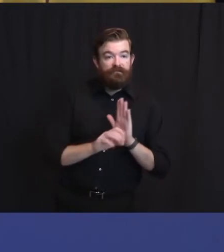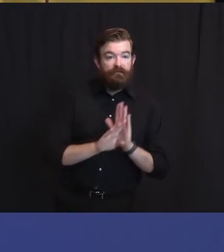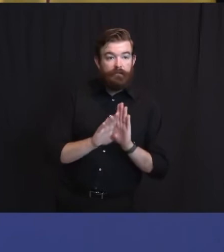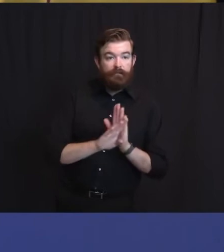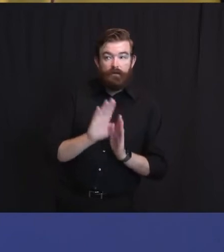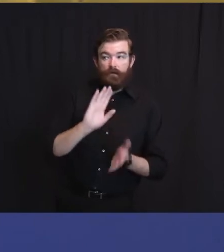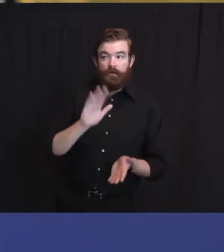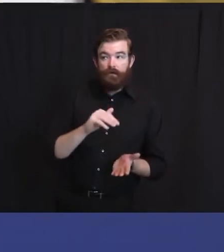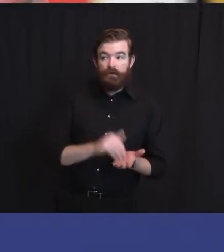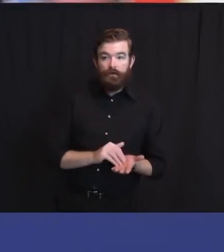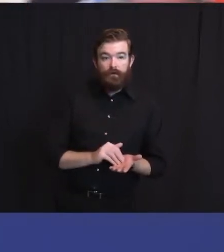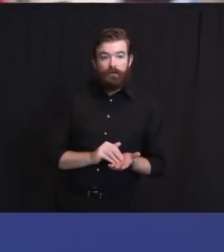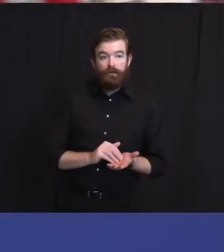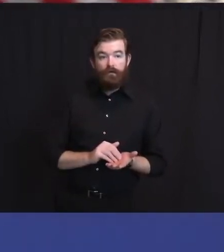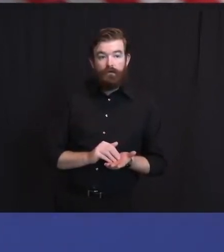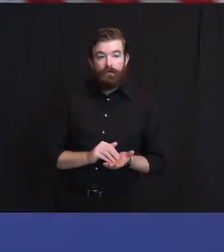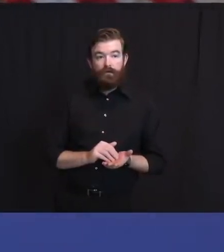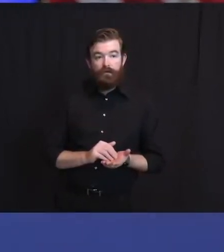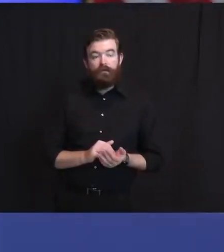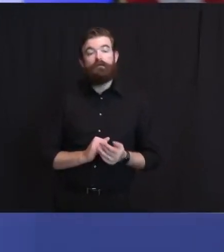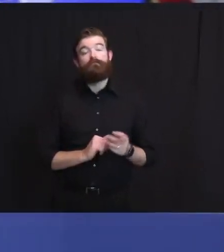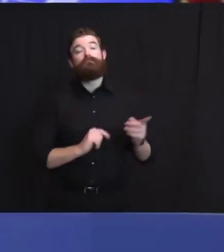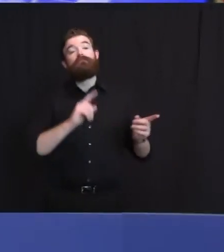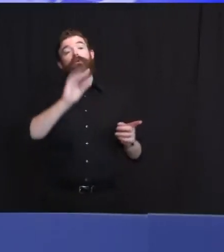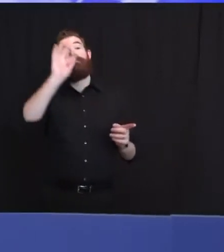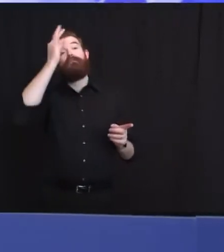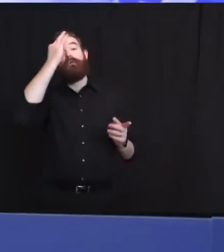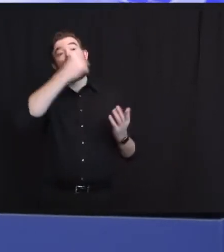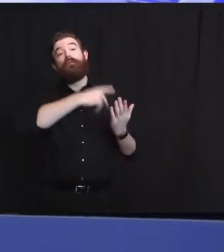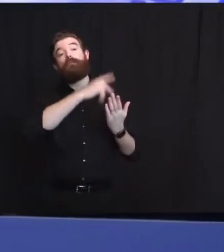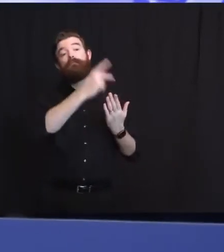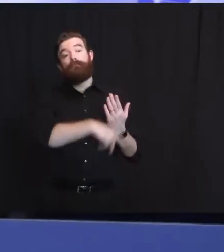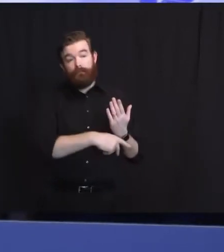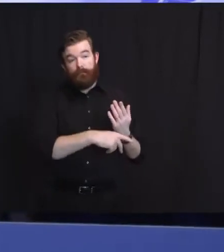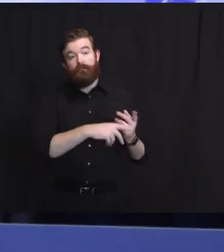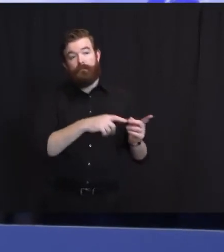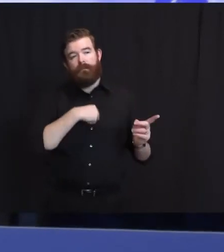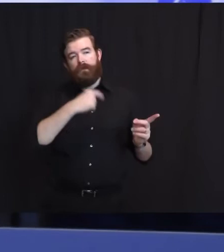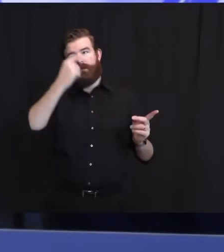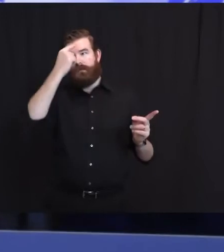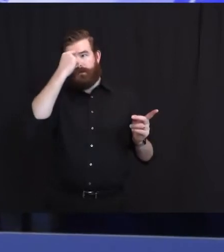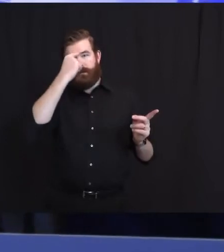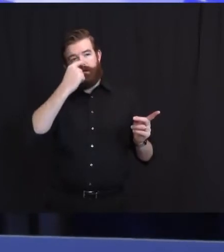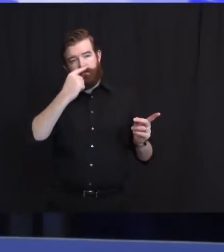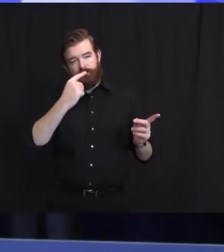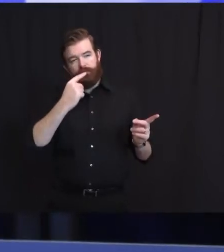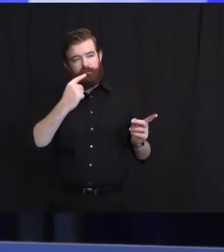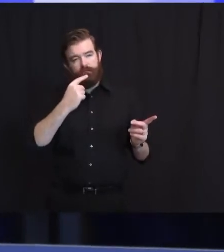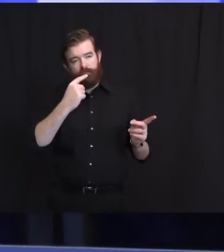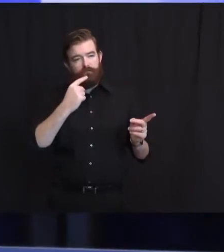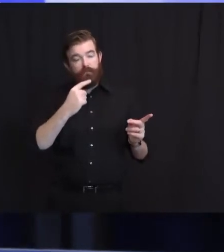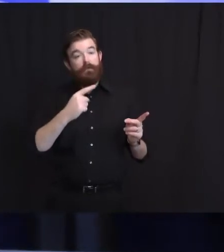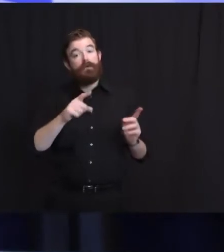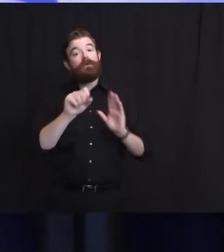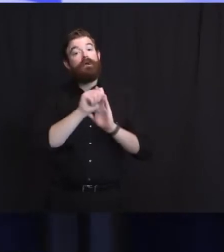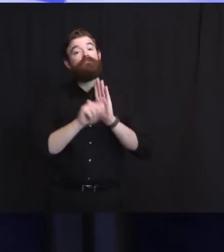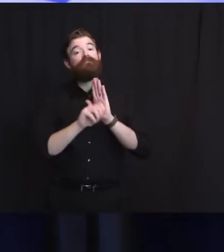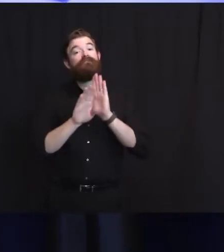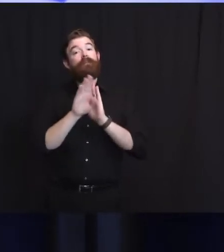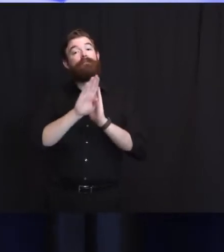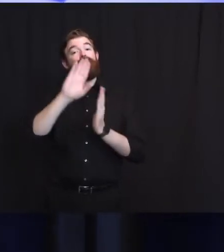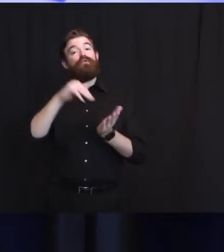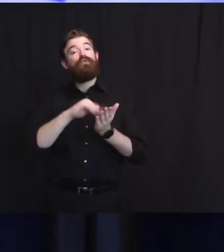this, but for the federal program, we believe we are able to get in the state developmental centers, those facilities,